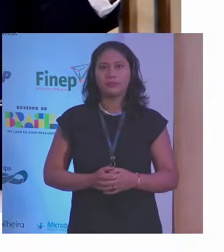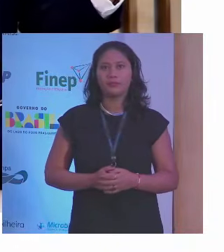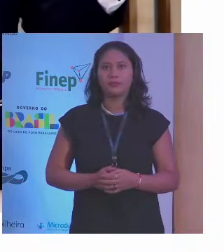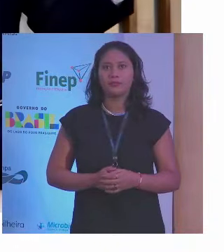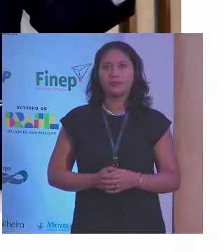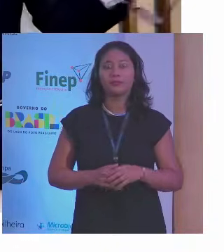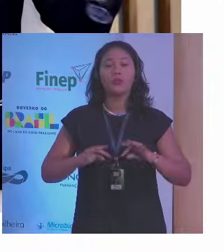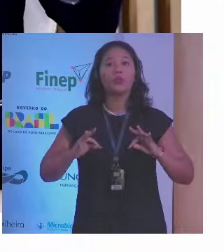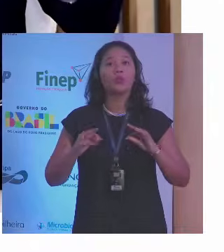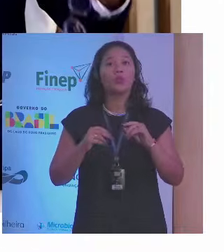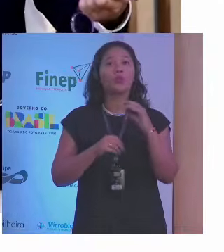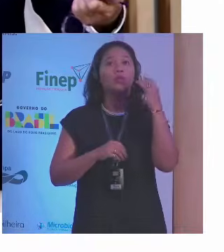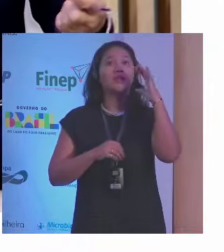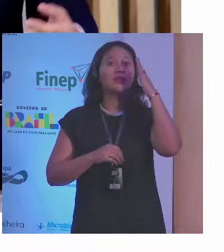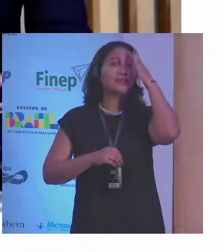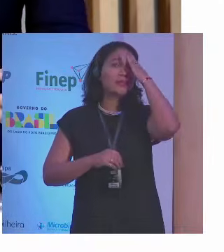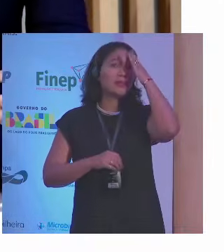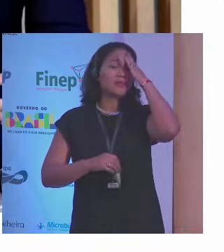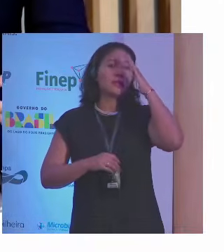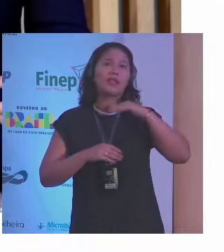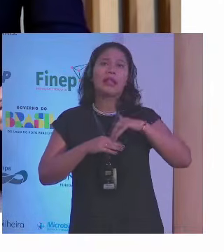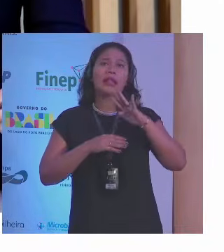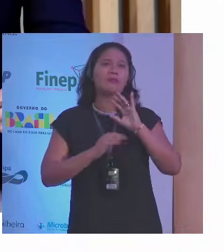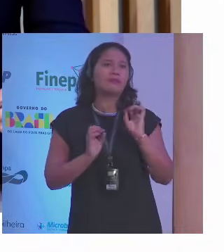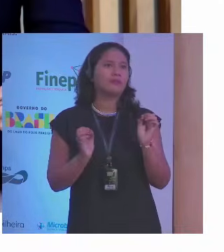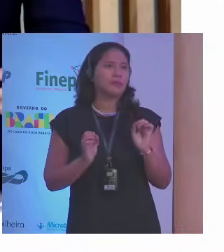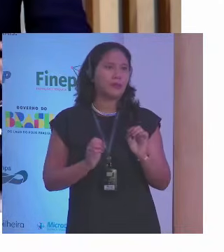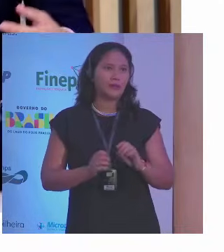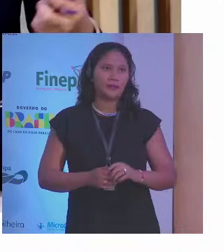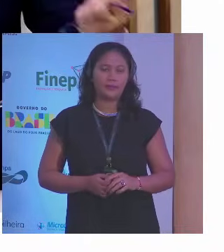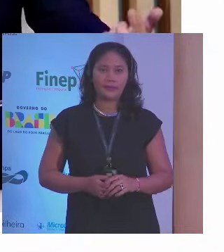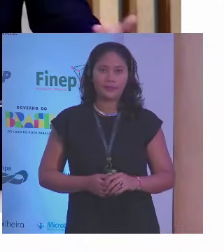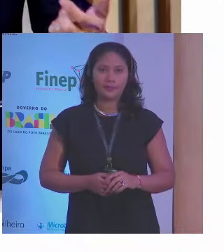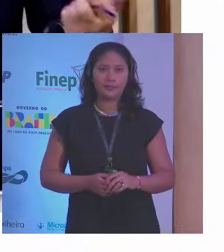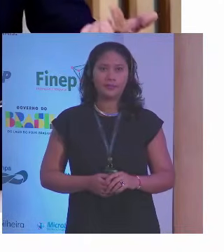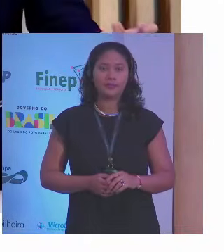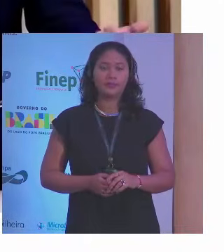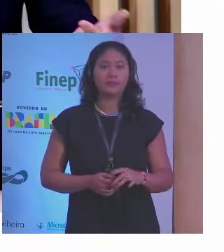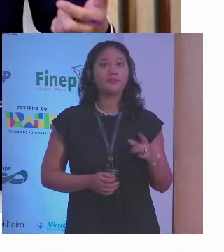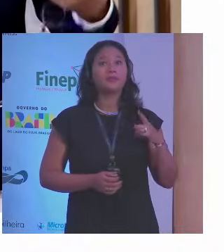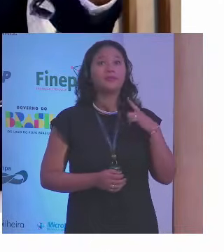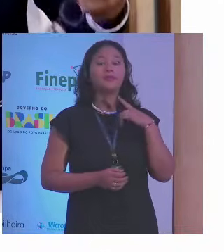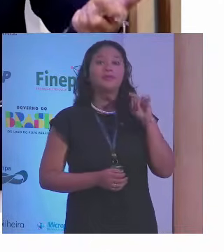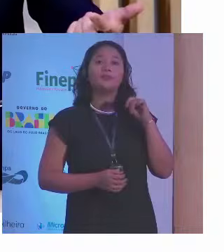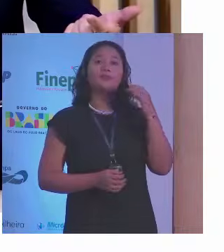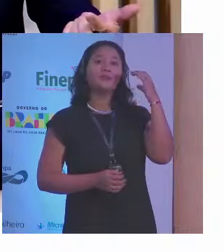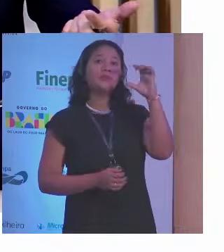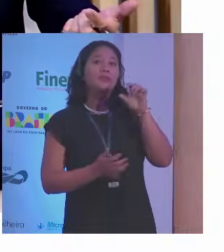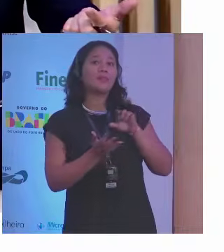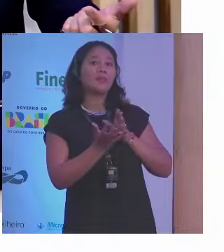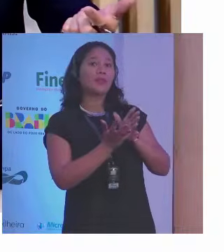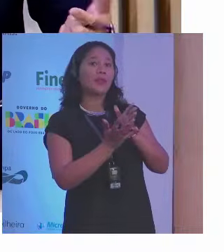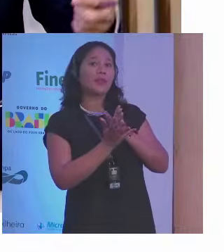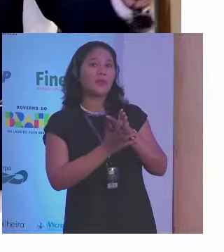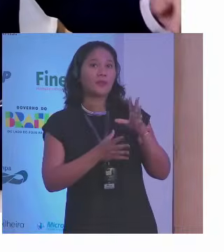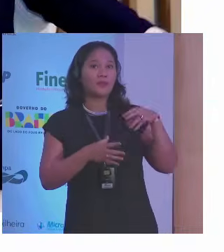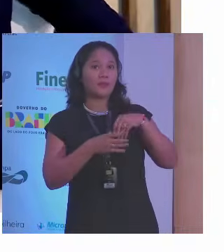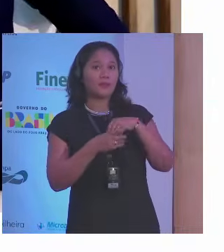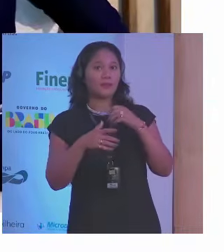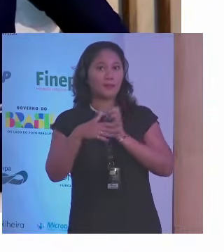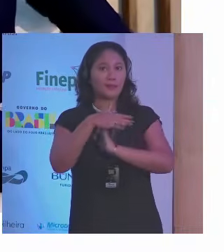more. So I can reply by saying that we have scientists at Mercator that are working on this.